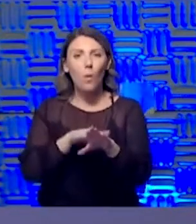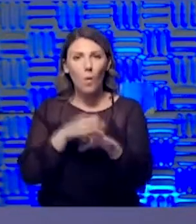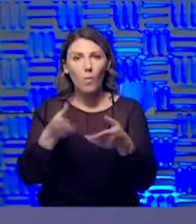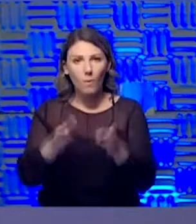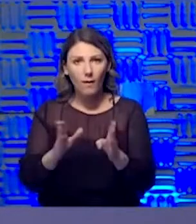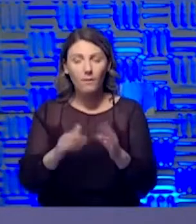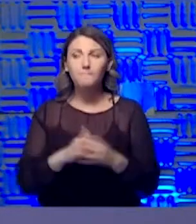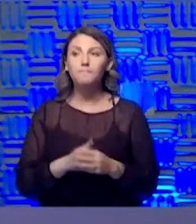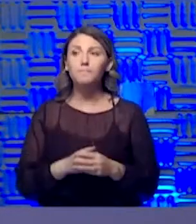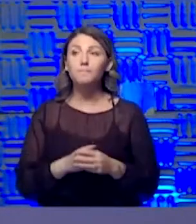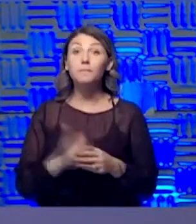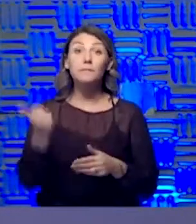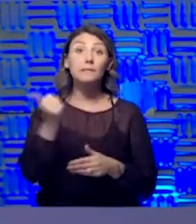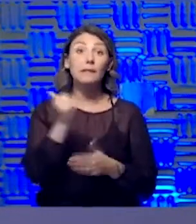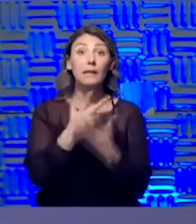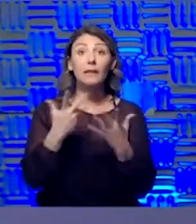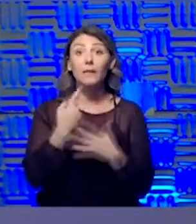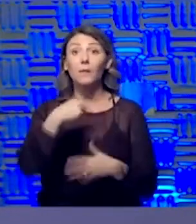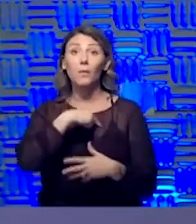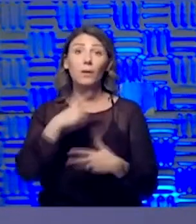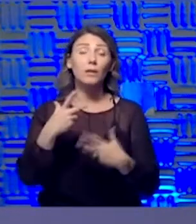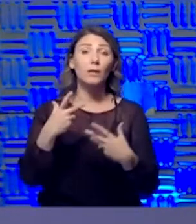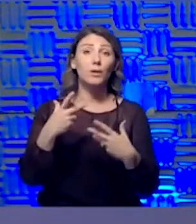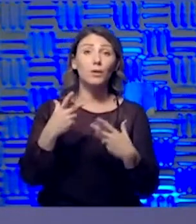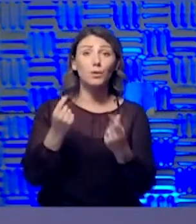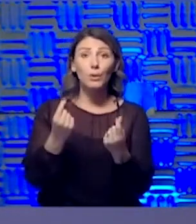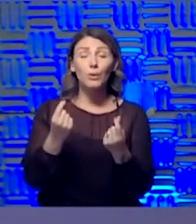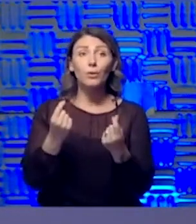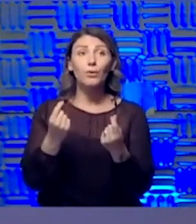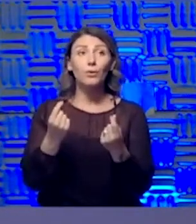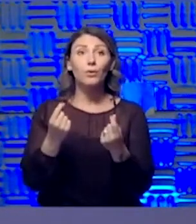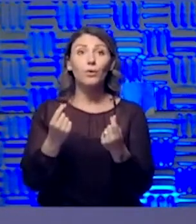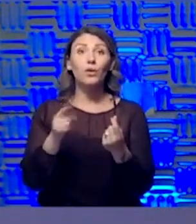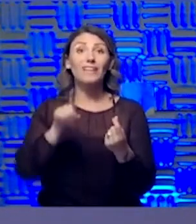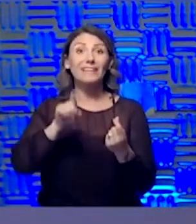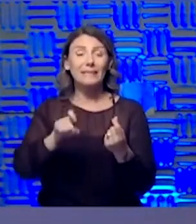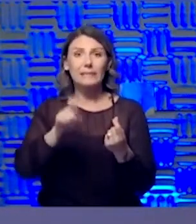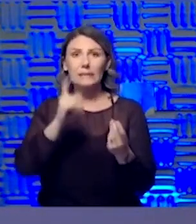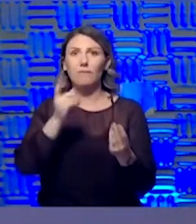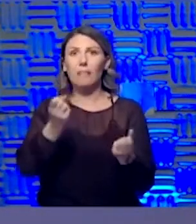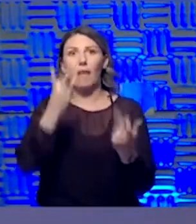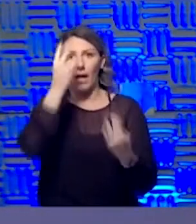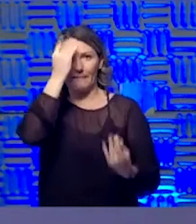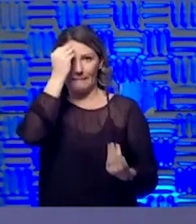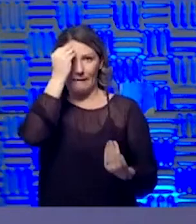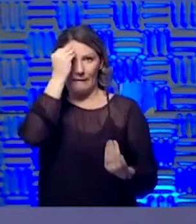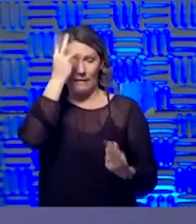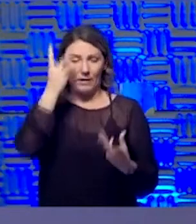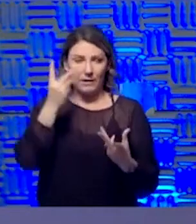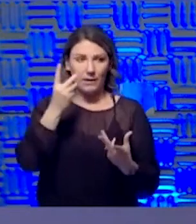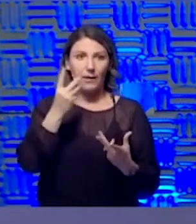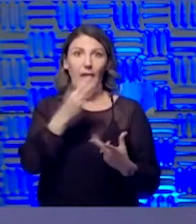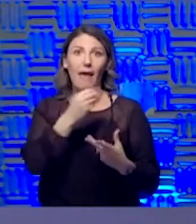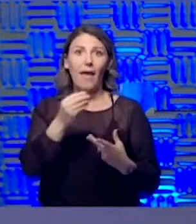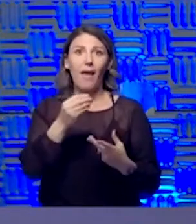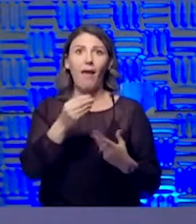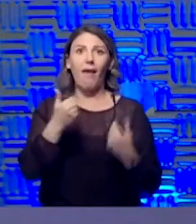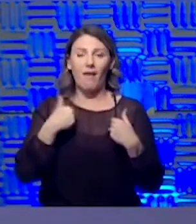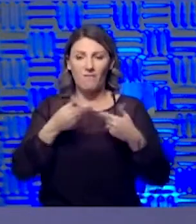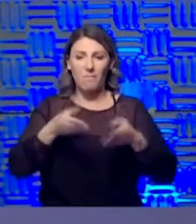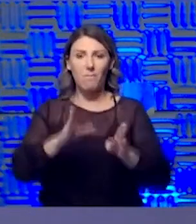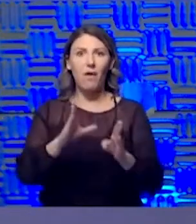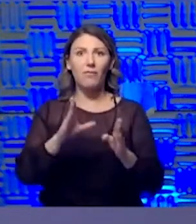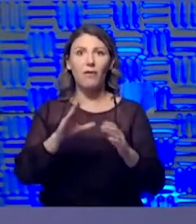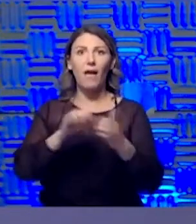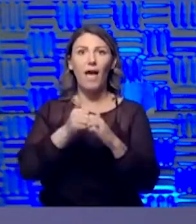that anything we do needs to be really thoughtful. We need to be methodical in our approach